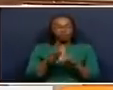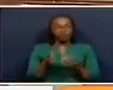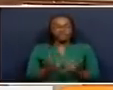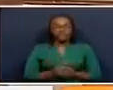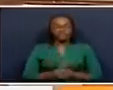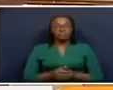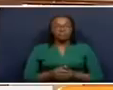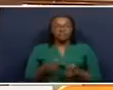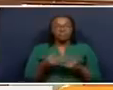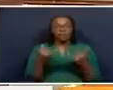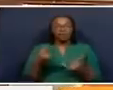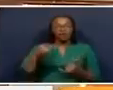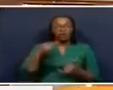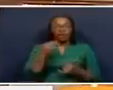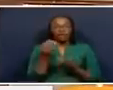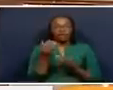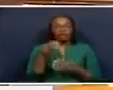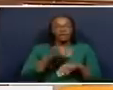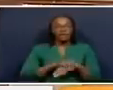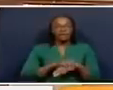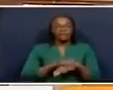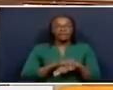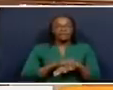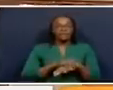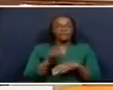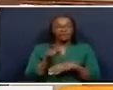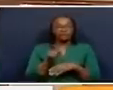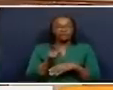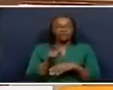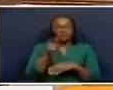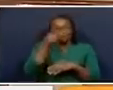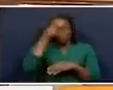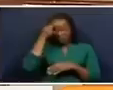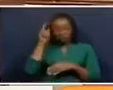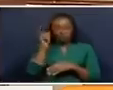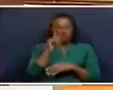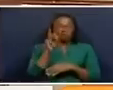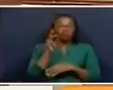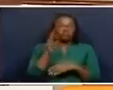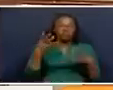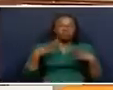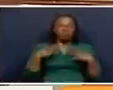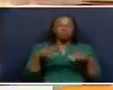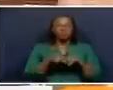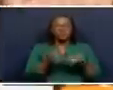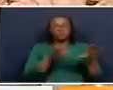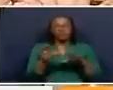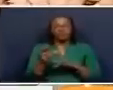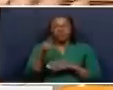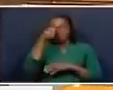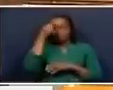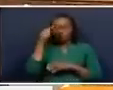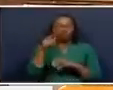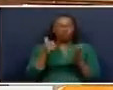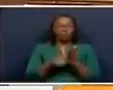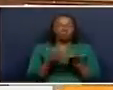situation in Nairobi where I believe most Nairobi voters are struggling with whether they are going to vote at all. Yeah. Because we have a problem across the board.